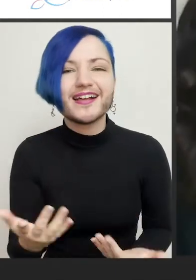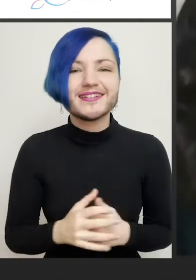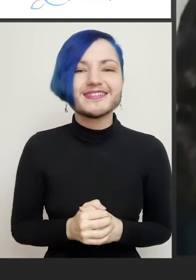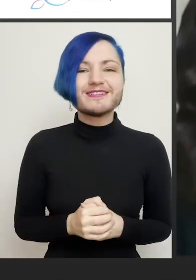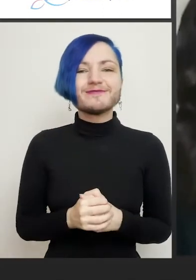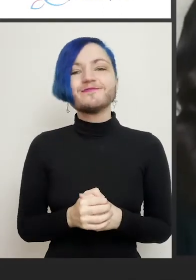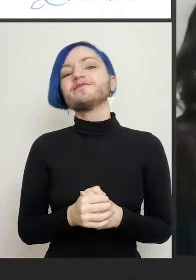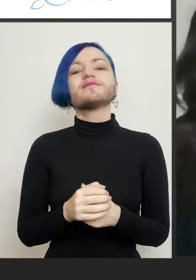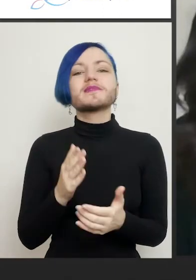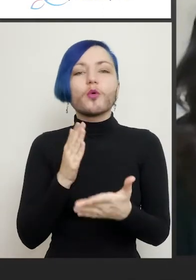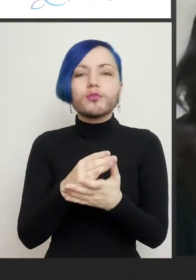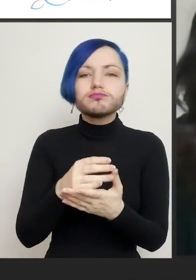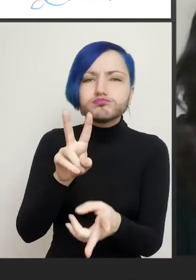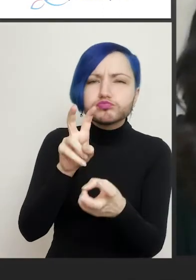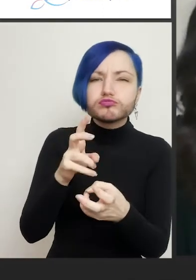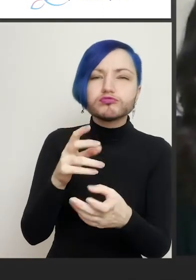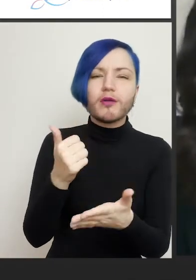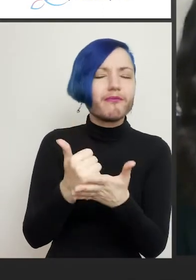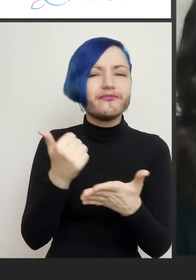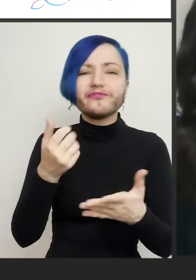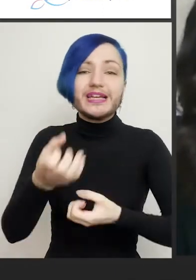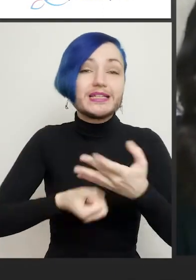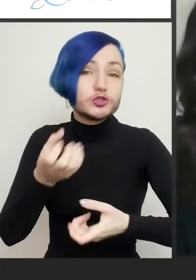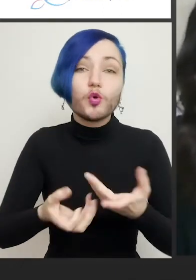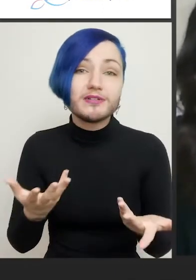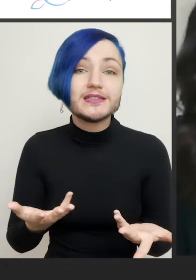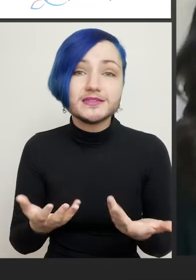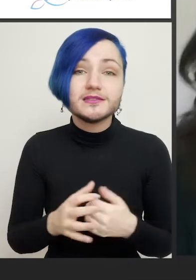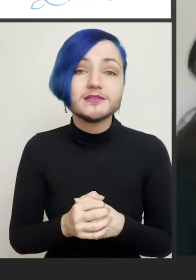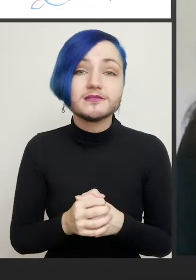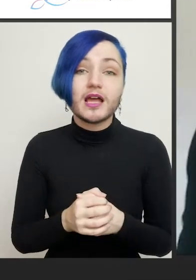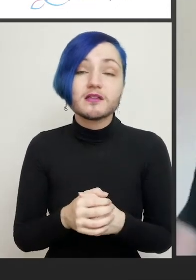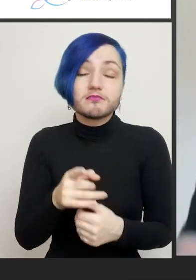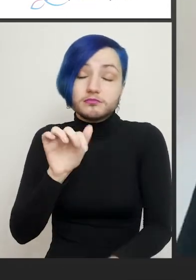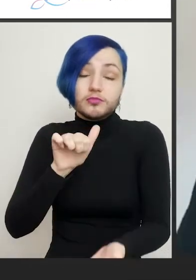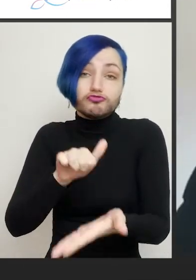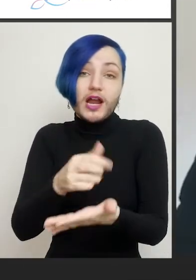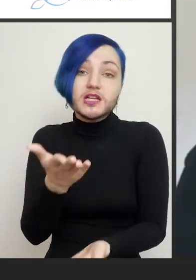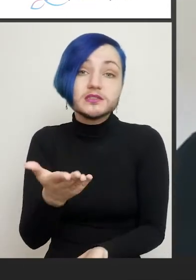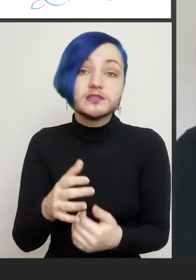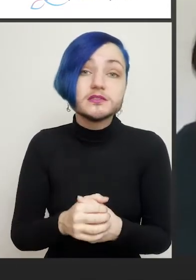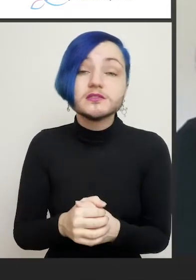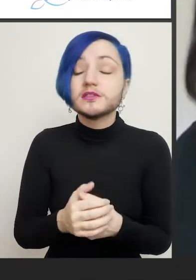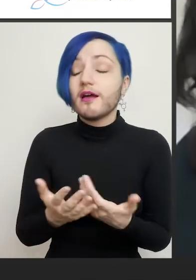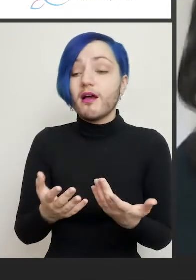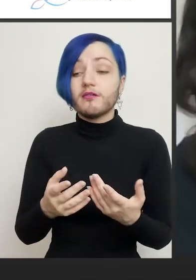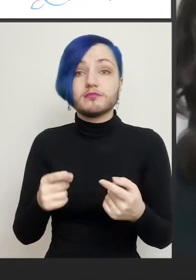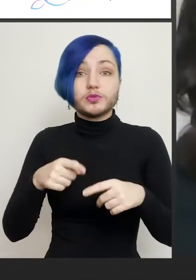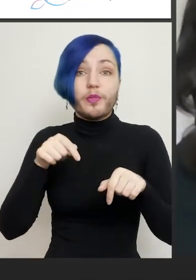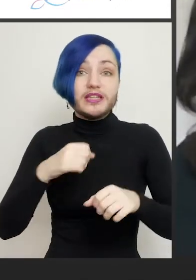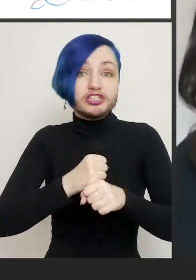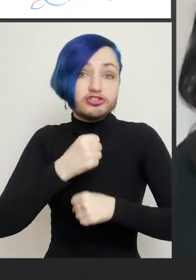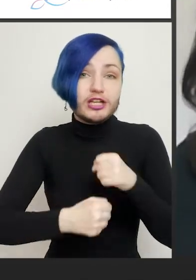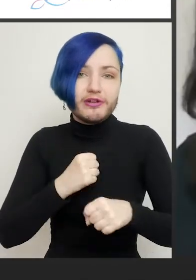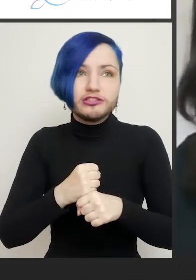and just listening to these incredible stories. And of course you're right, if we don't, as this generation,